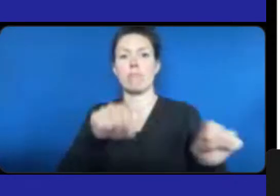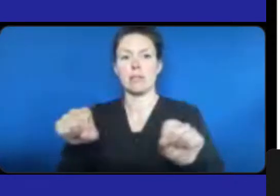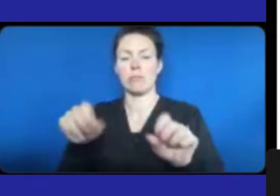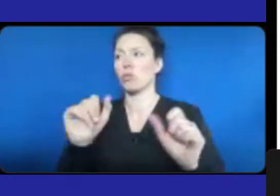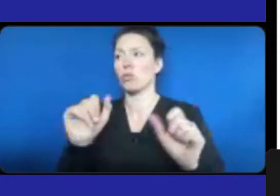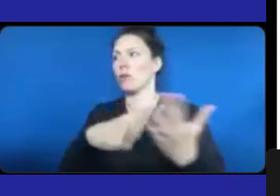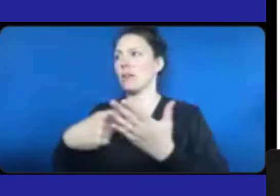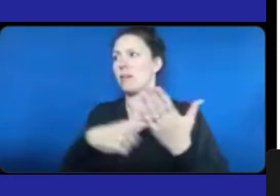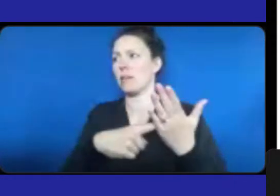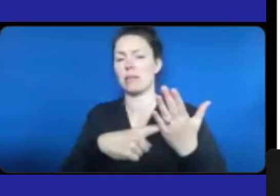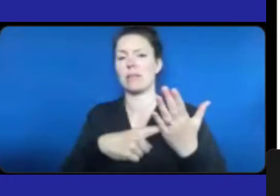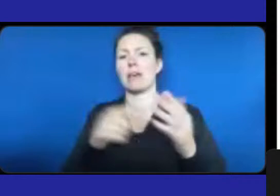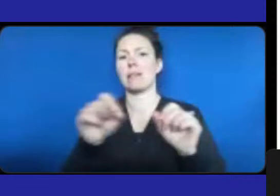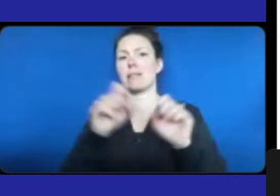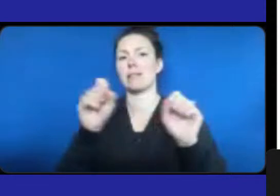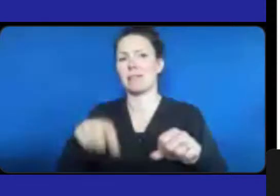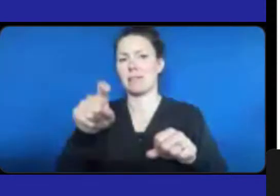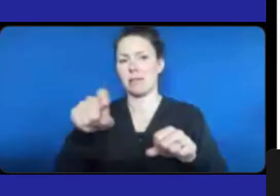of the system,